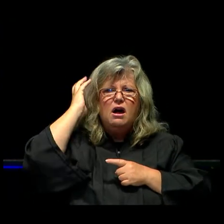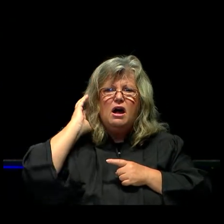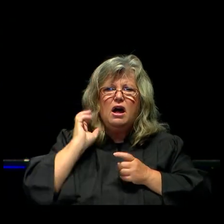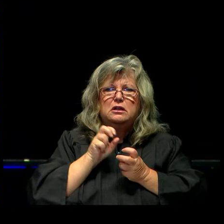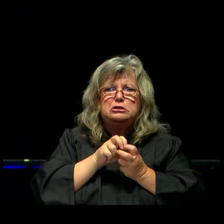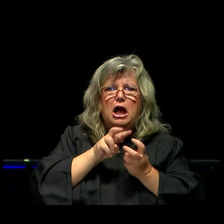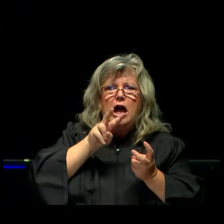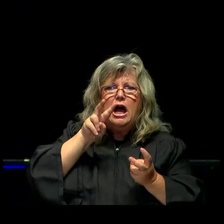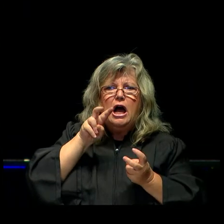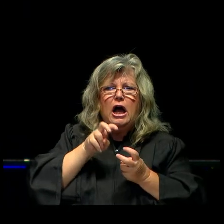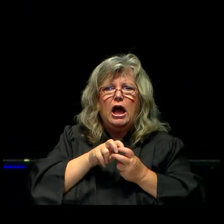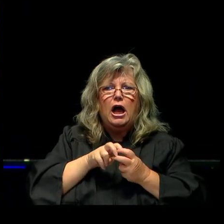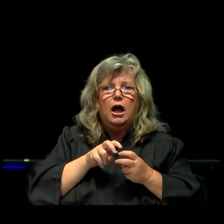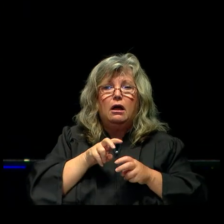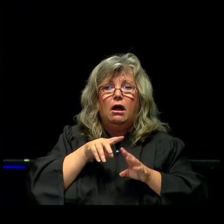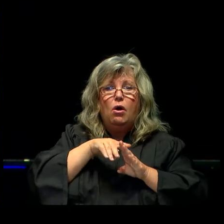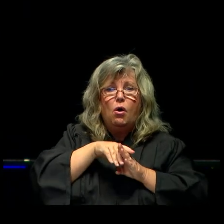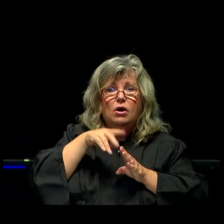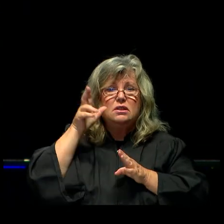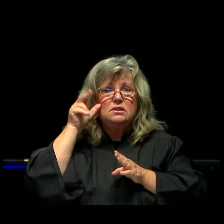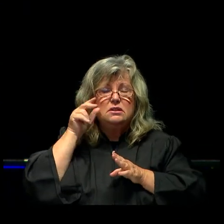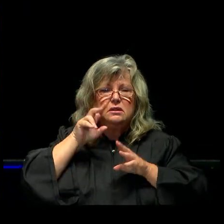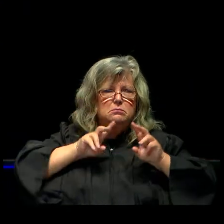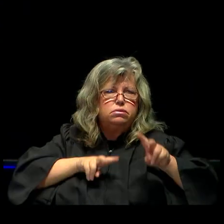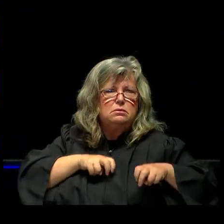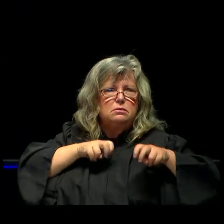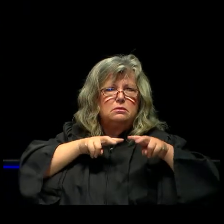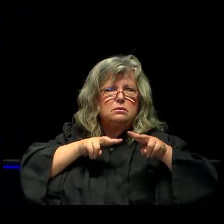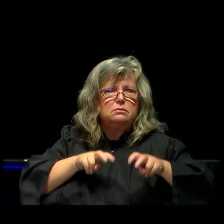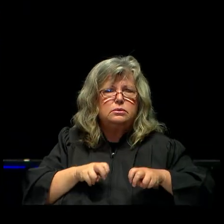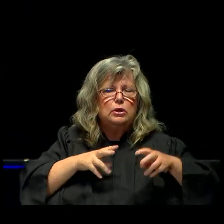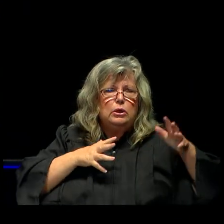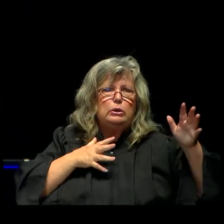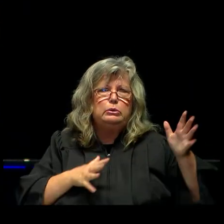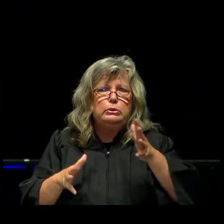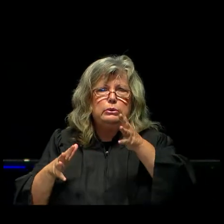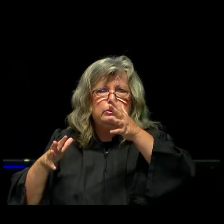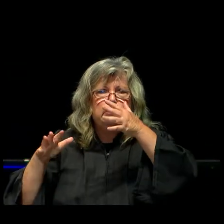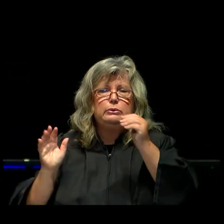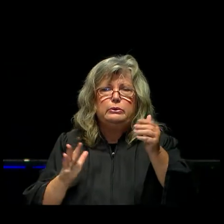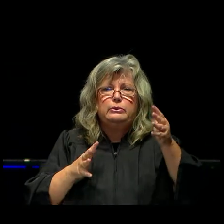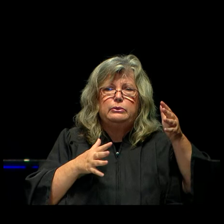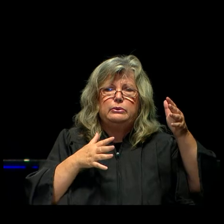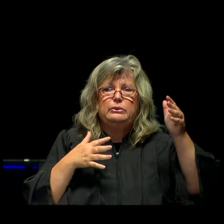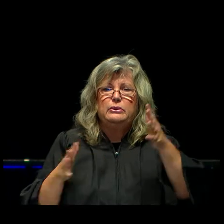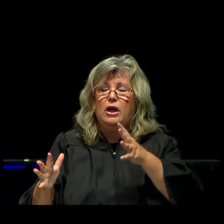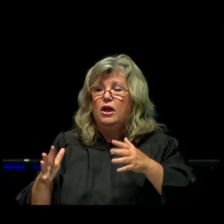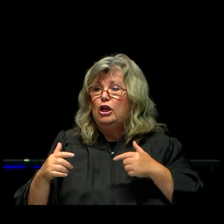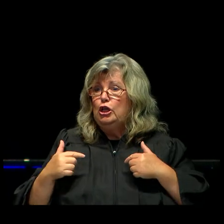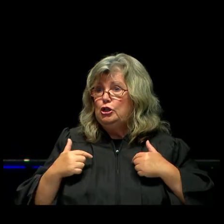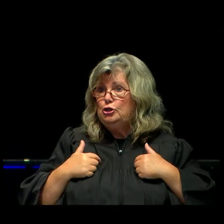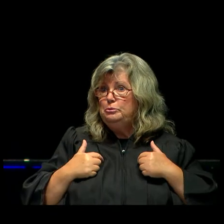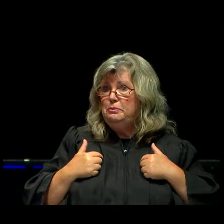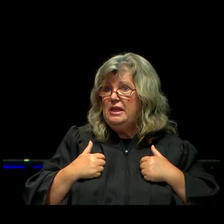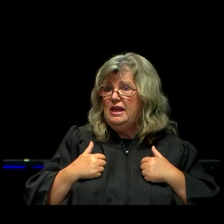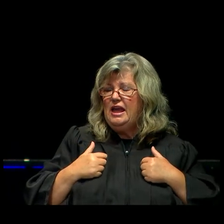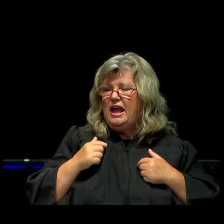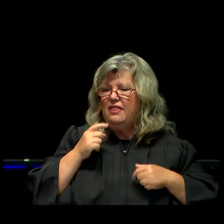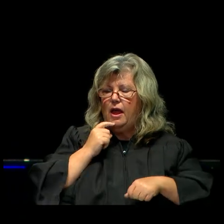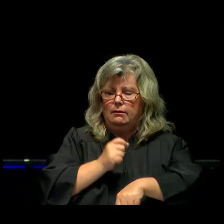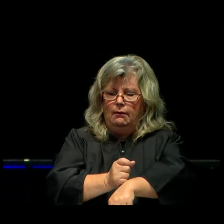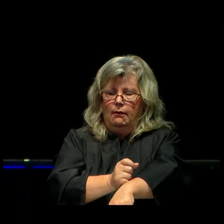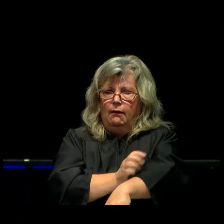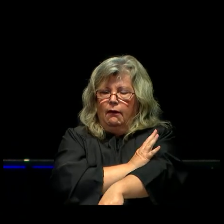Two riders were approaching. The wind began to howl. And to me, that's so foreboding,